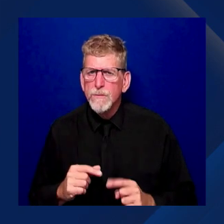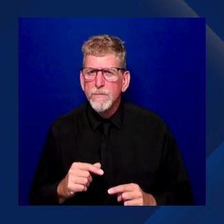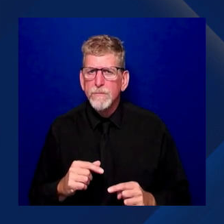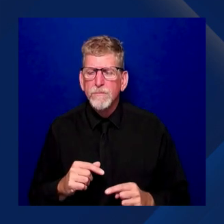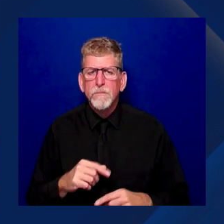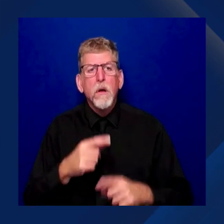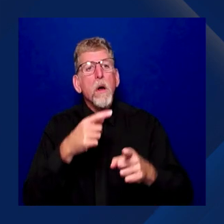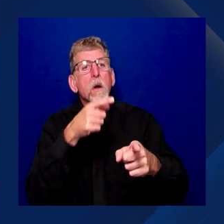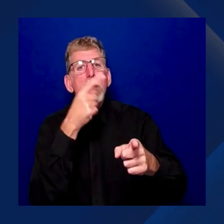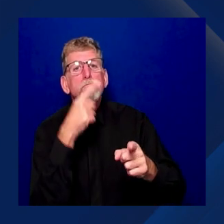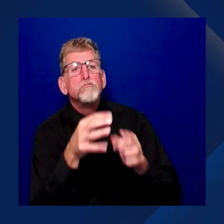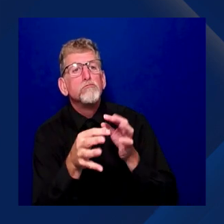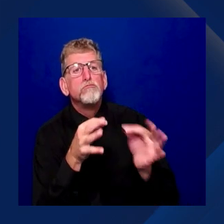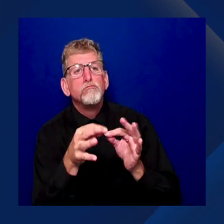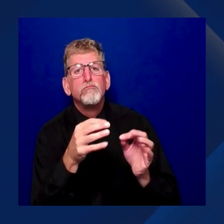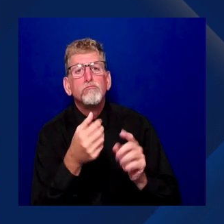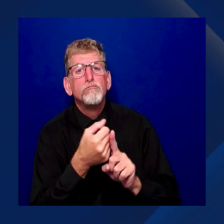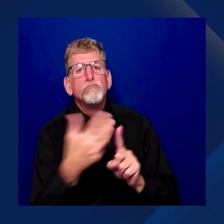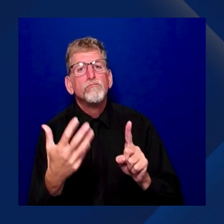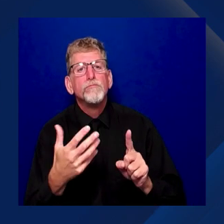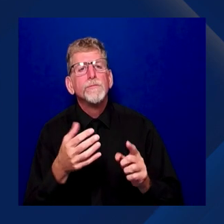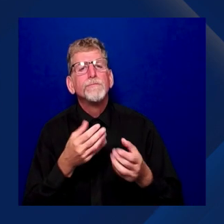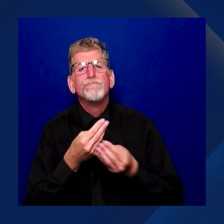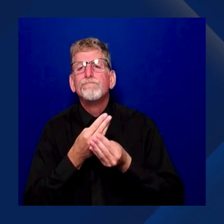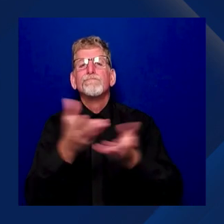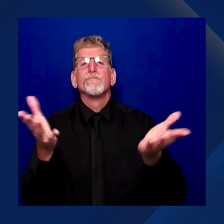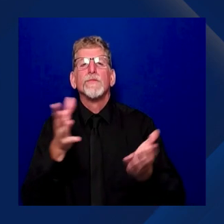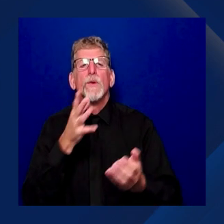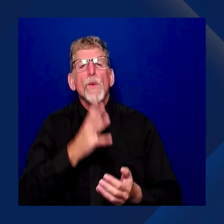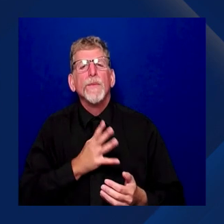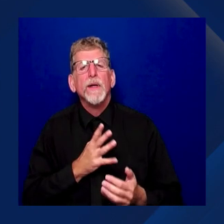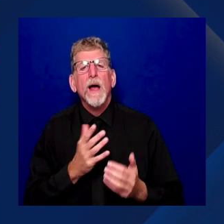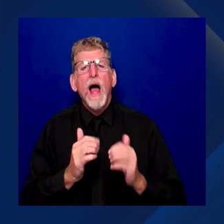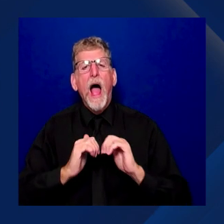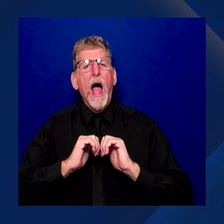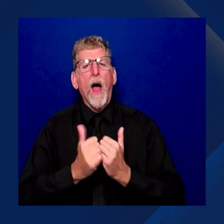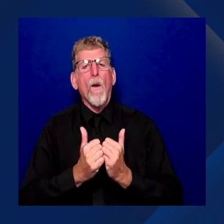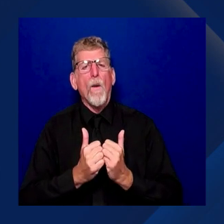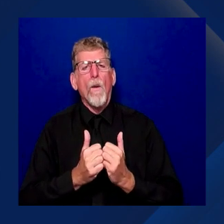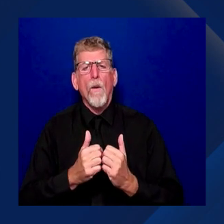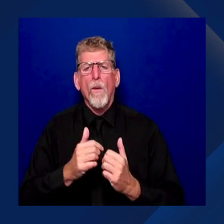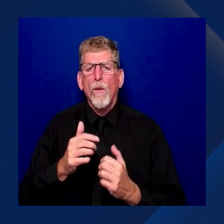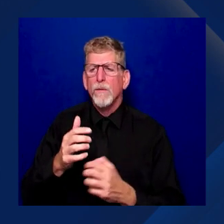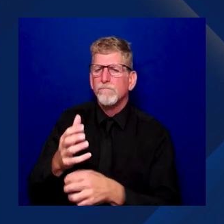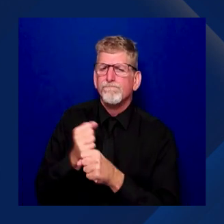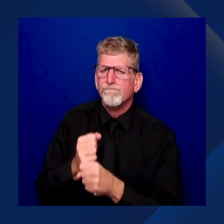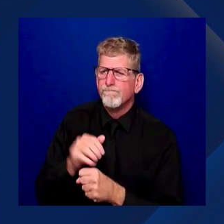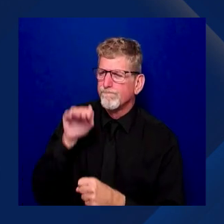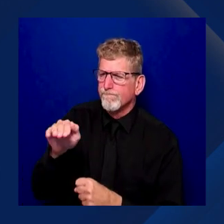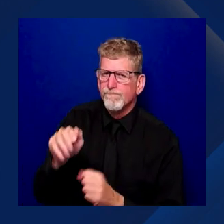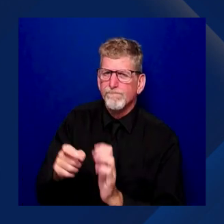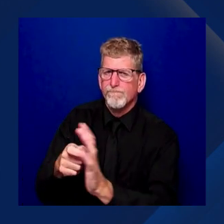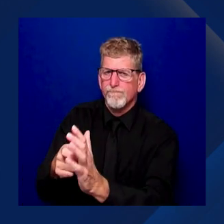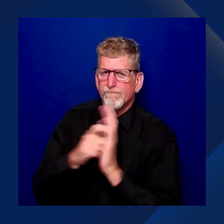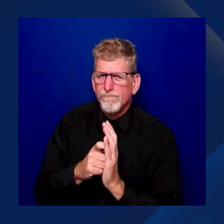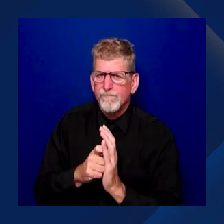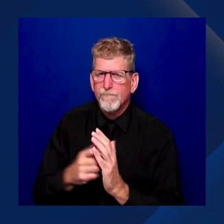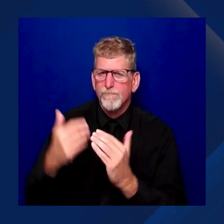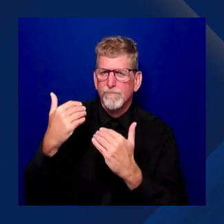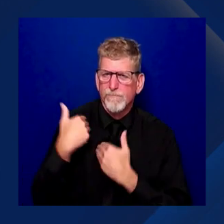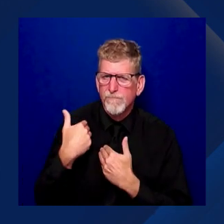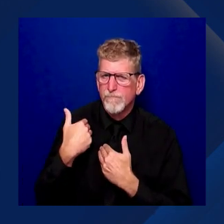about owning and requiring the system to own its responsibility to these women? Yeah, I